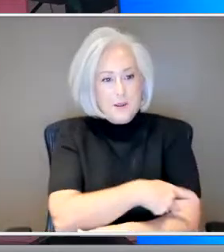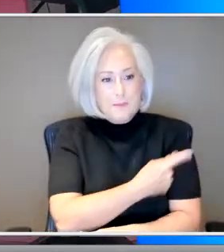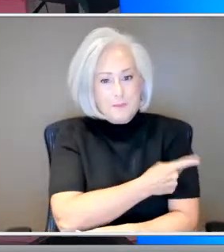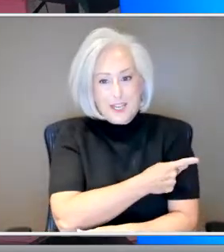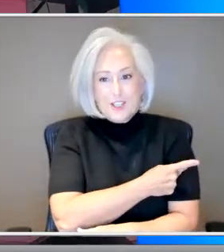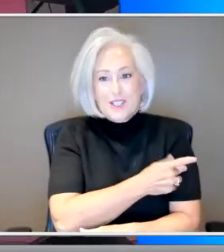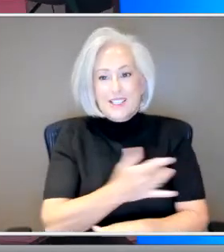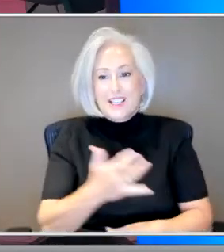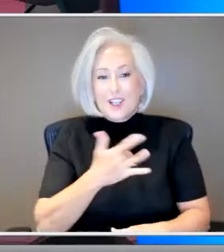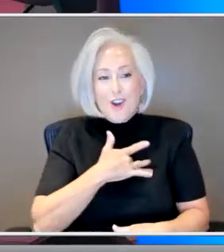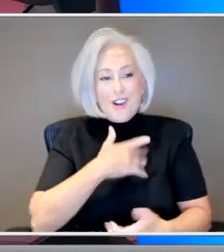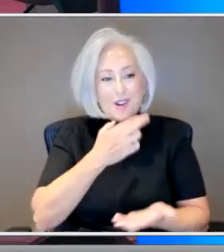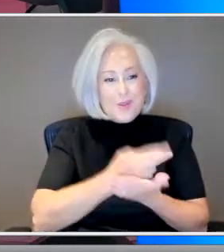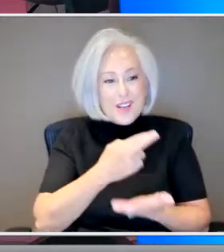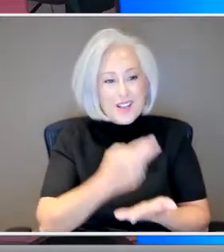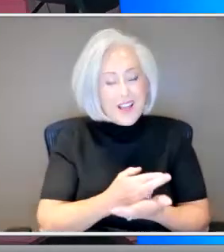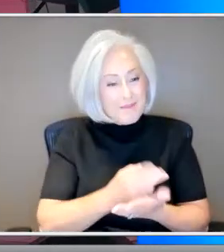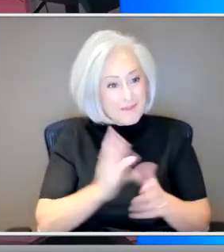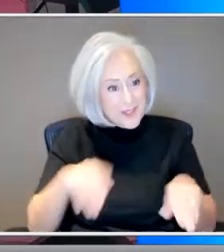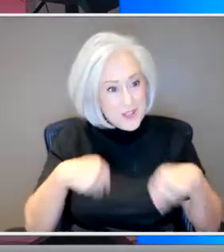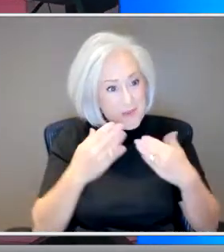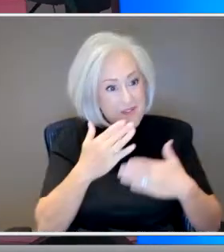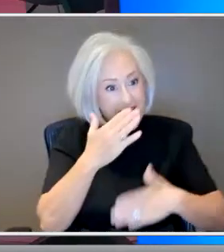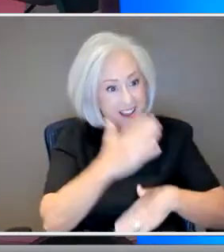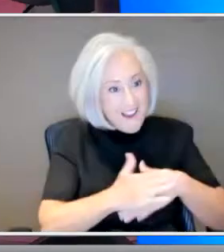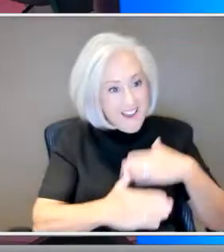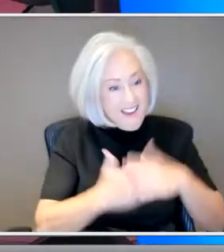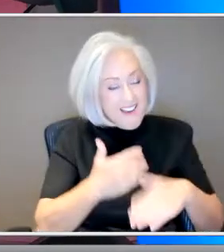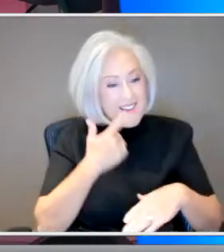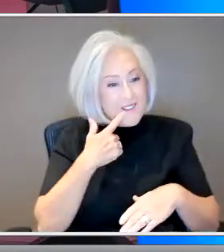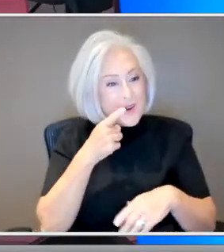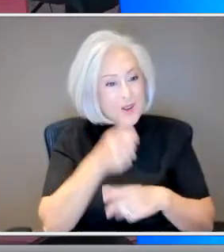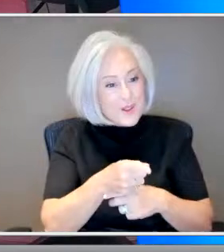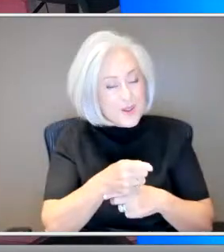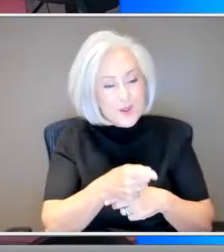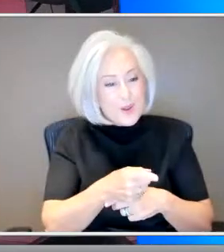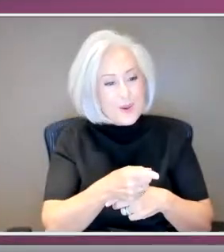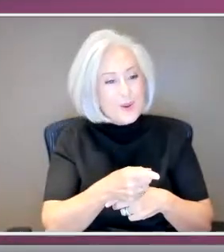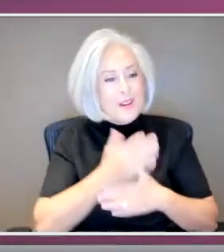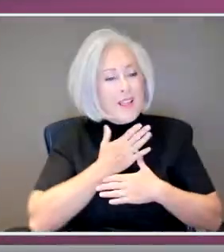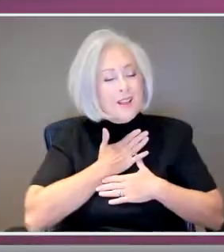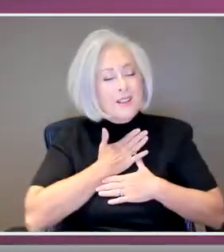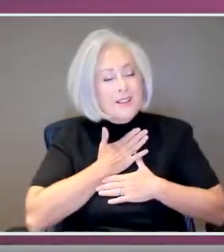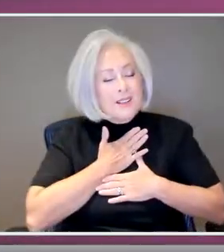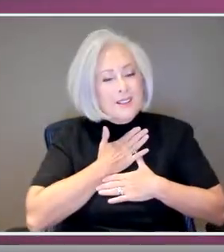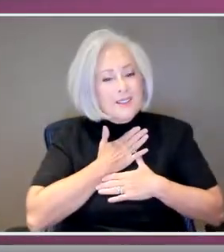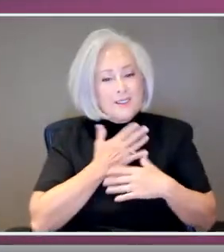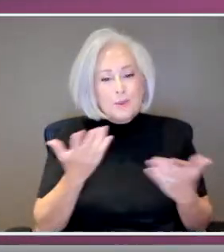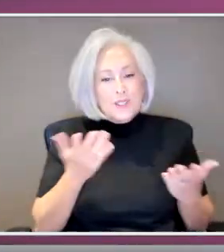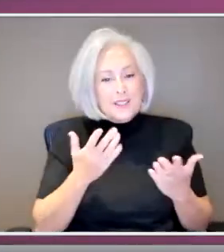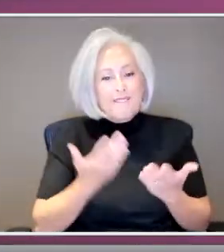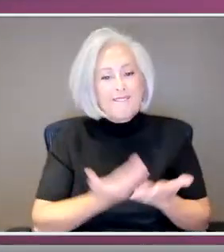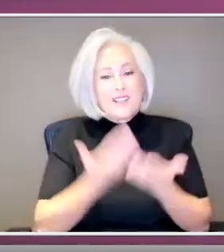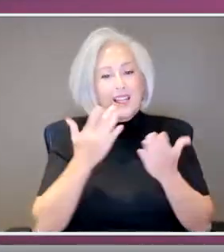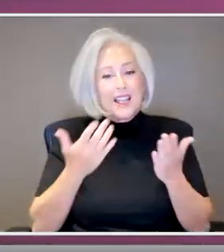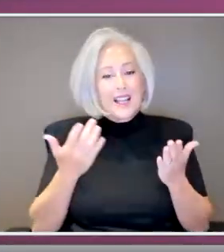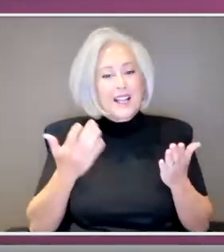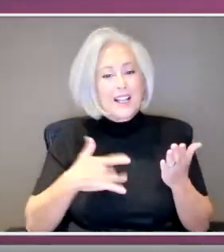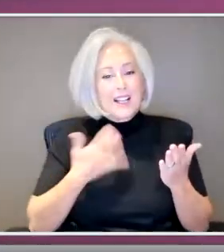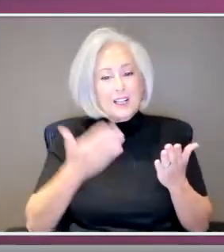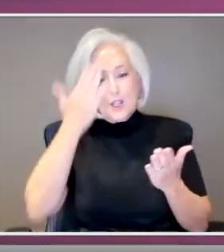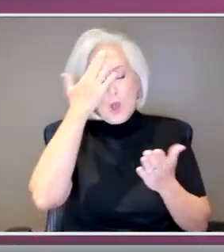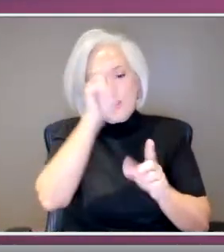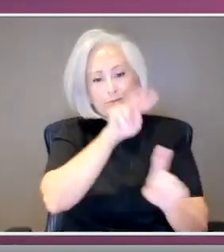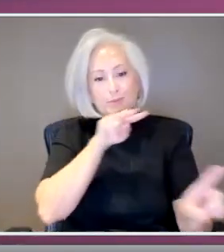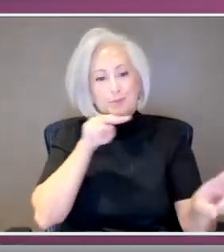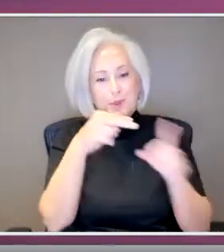much comfort. What's it like for you to be on both sides? I love being able to share my